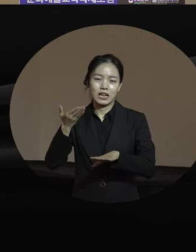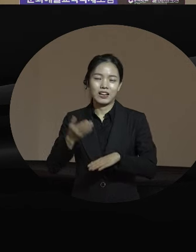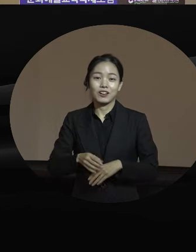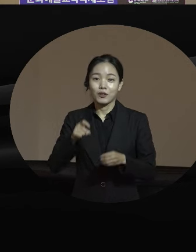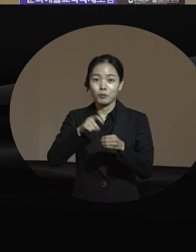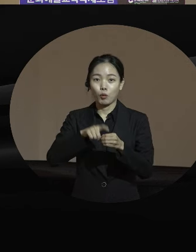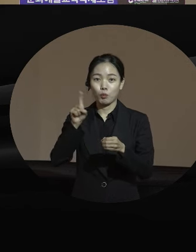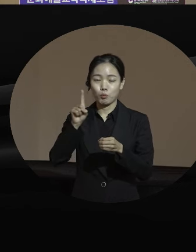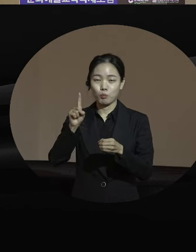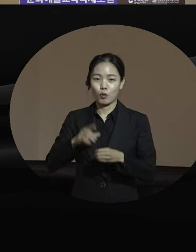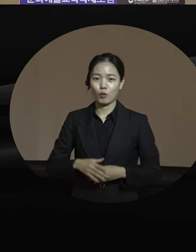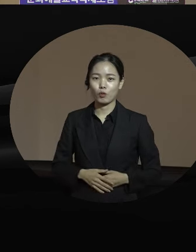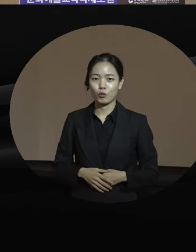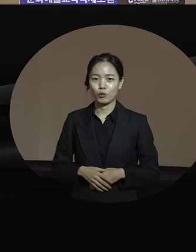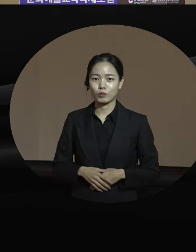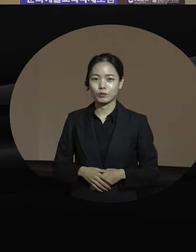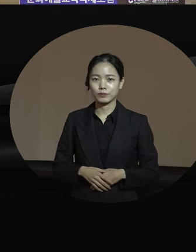municipalities.